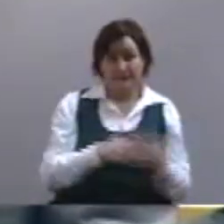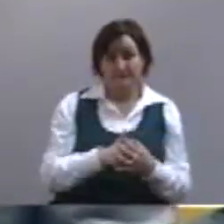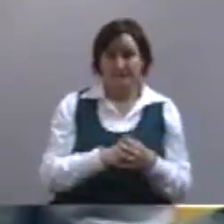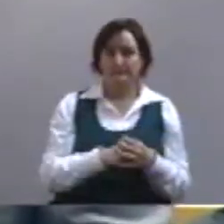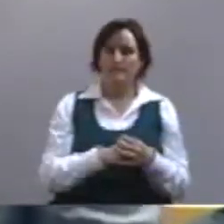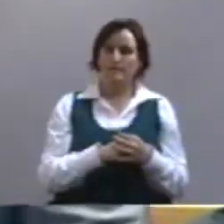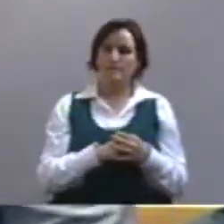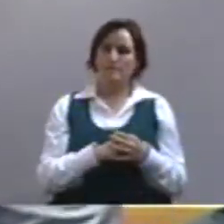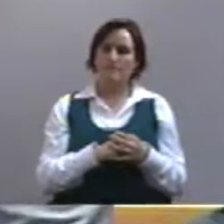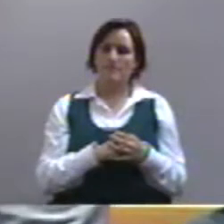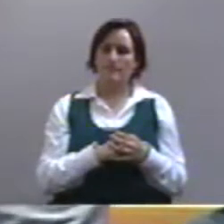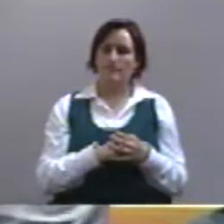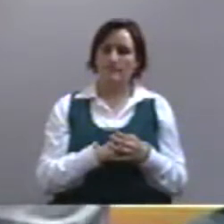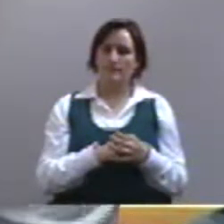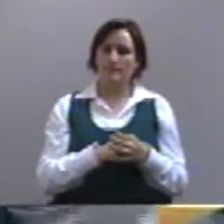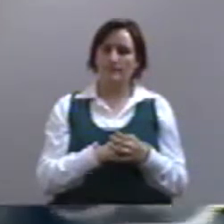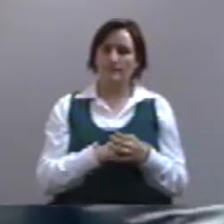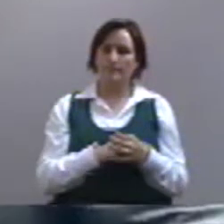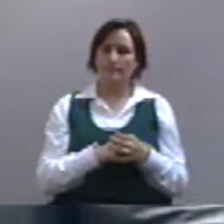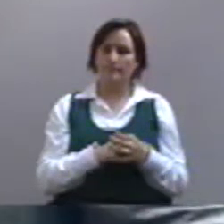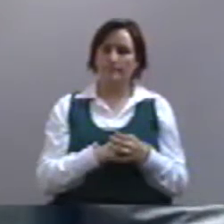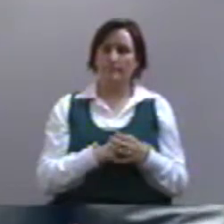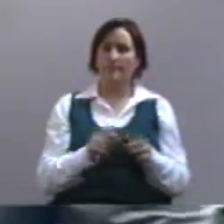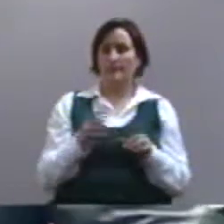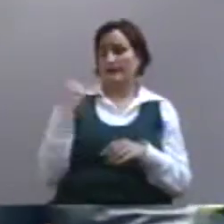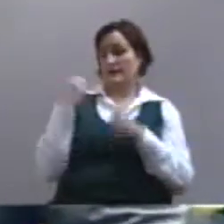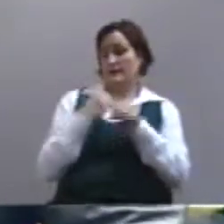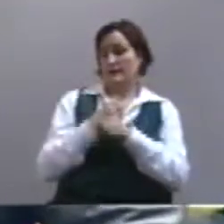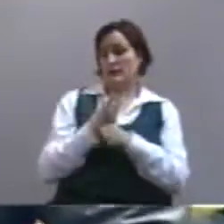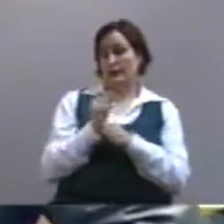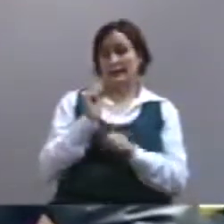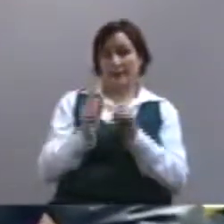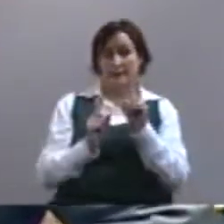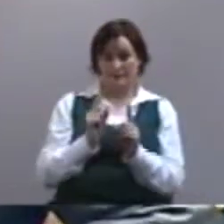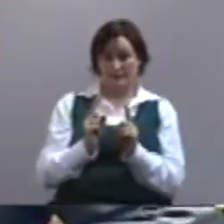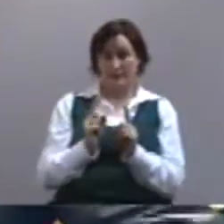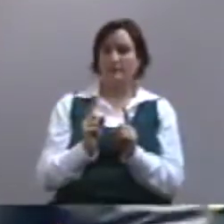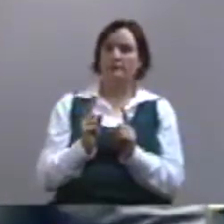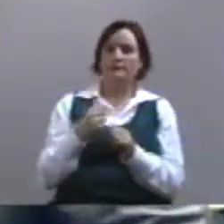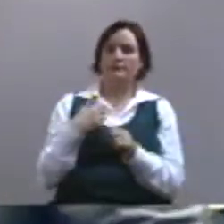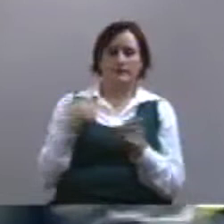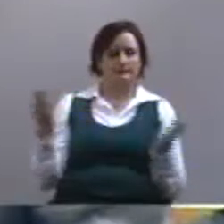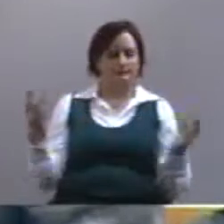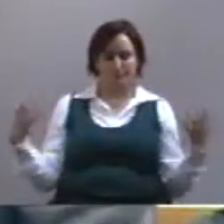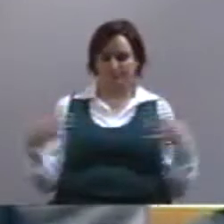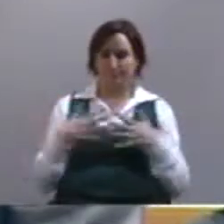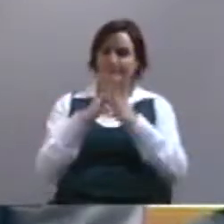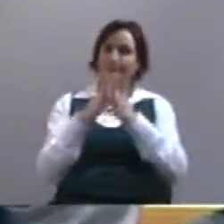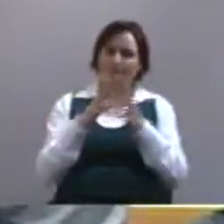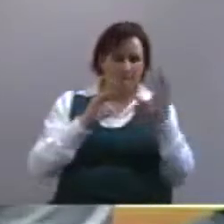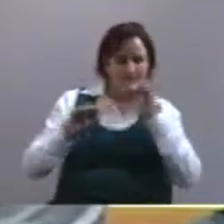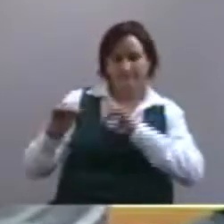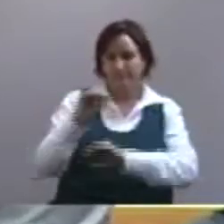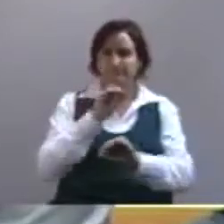that in 2011, we convened a summit against police killings. And there